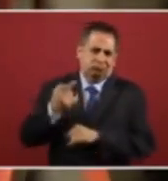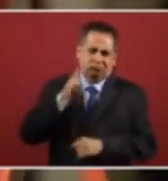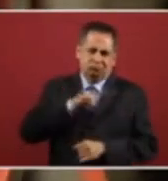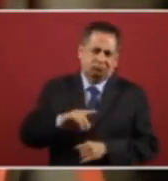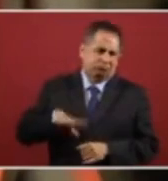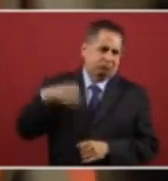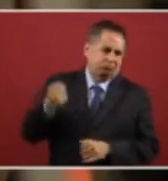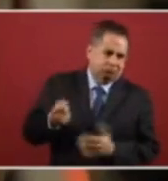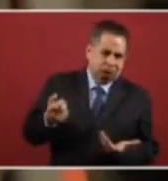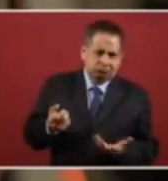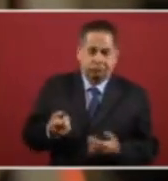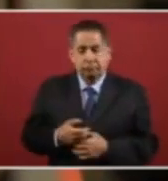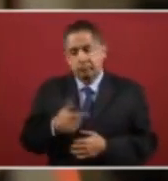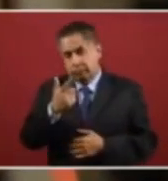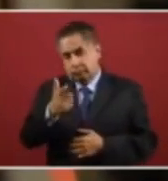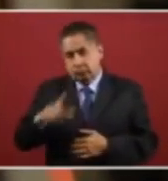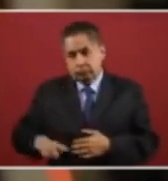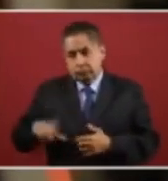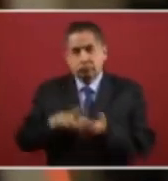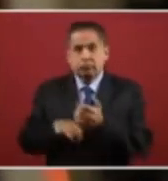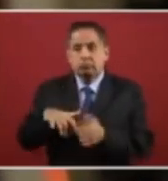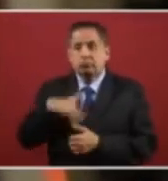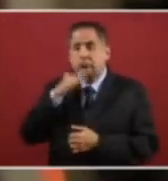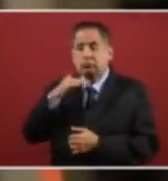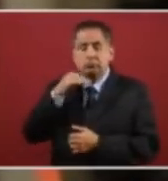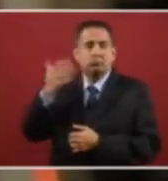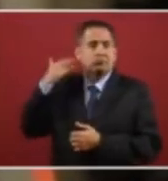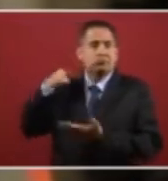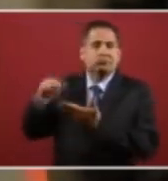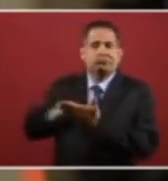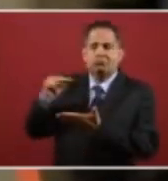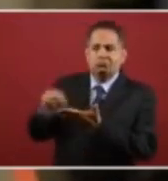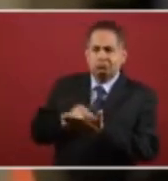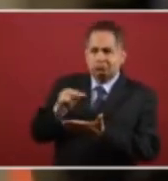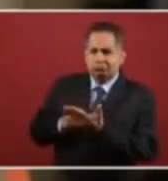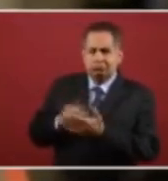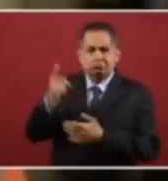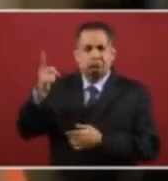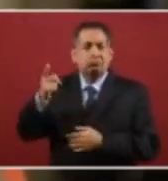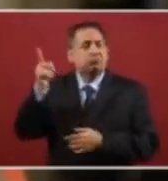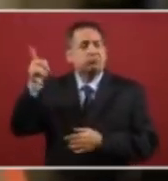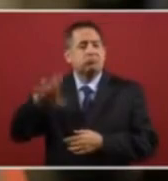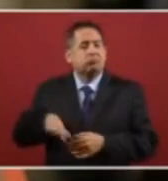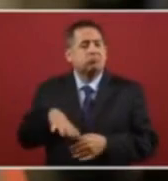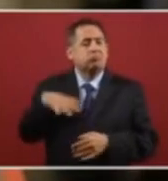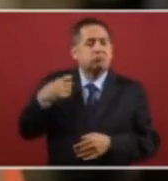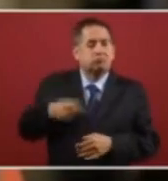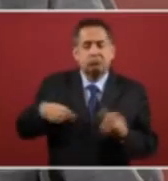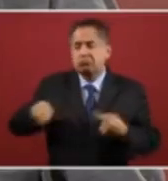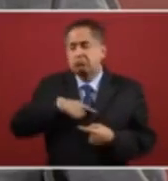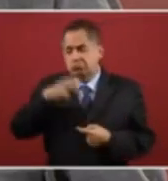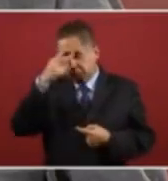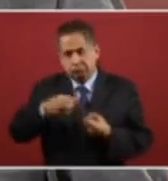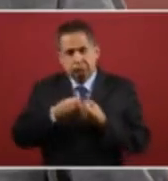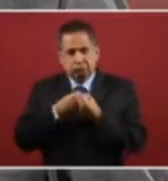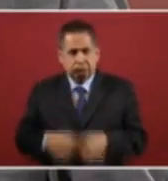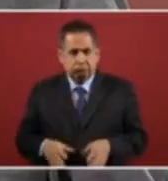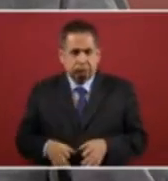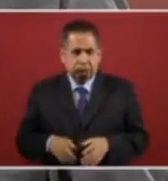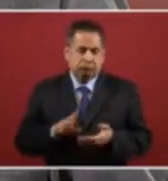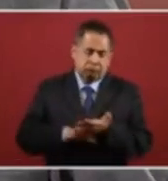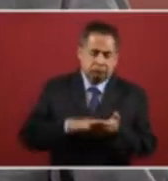business. And governments, like you said, are corrupt. They put these situations that